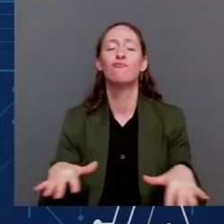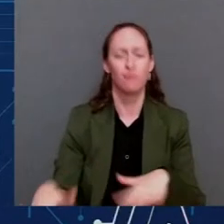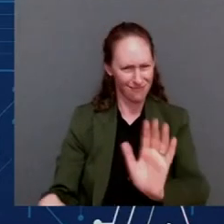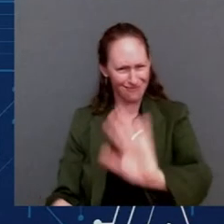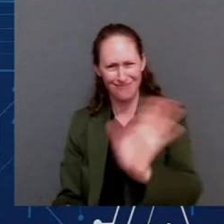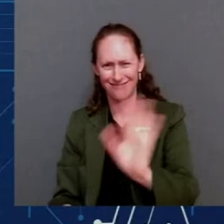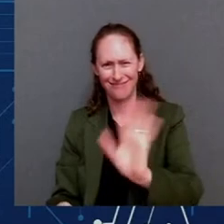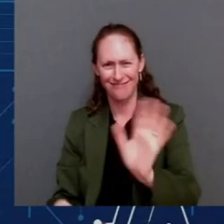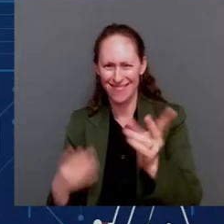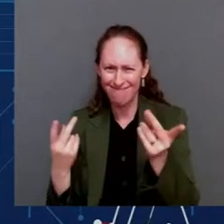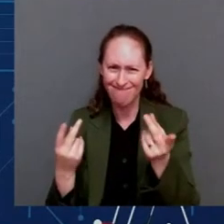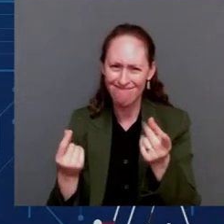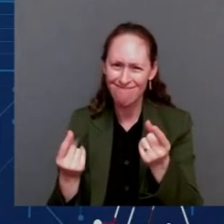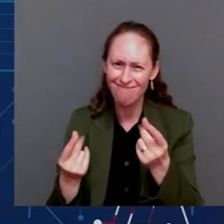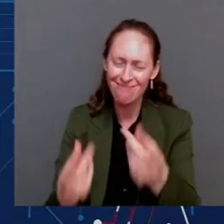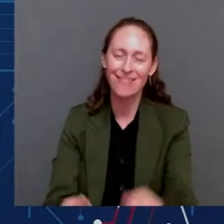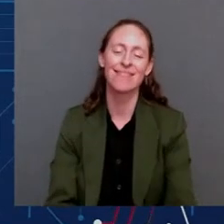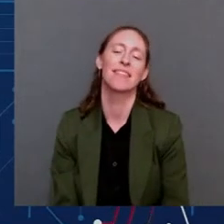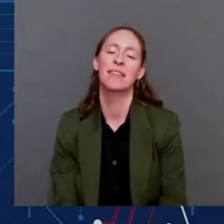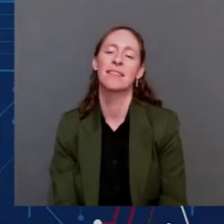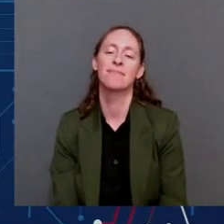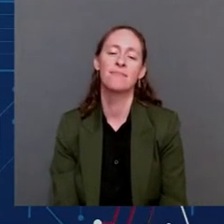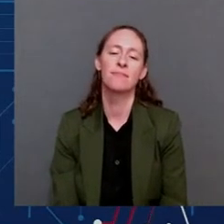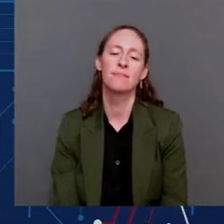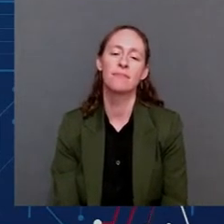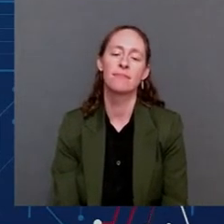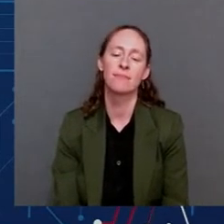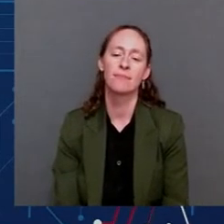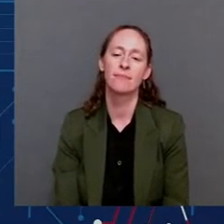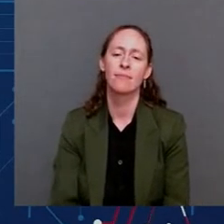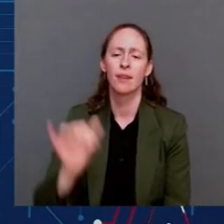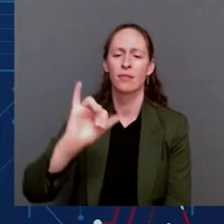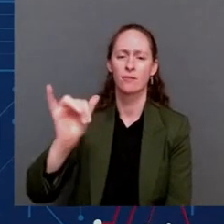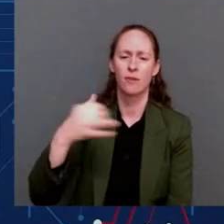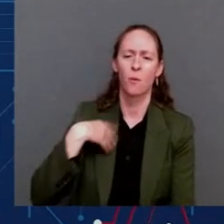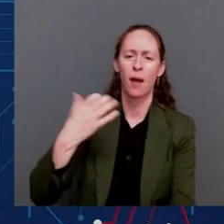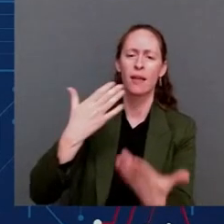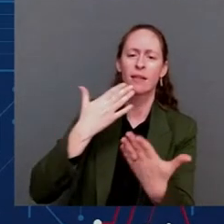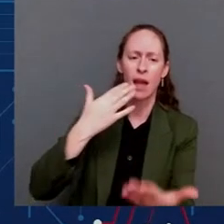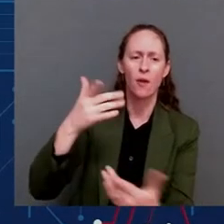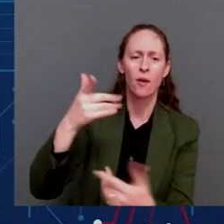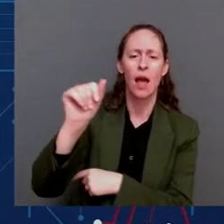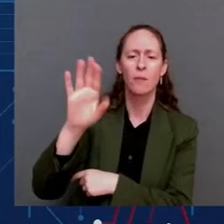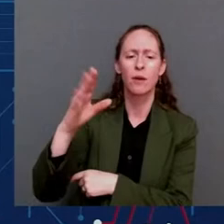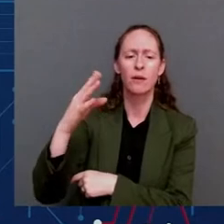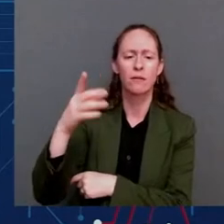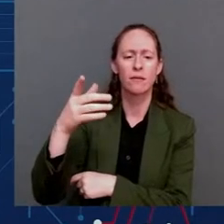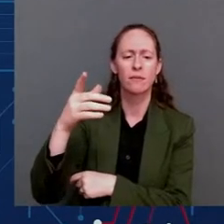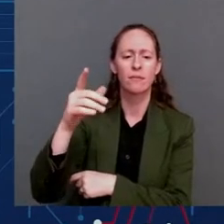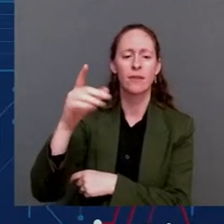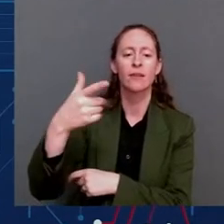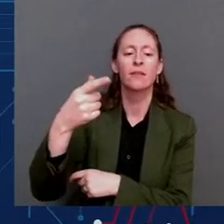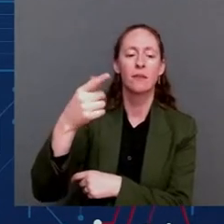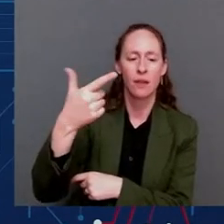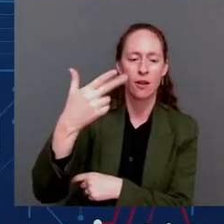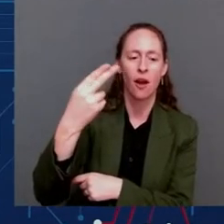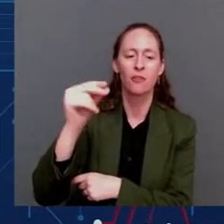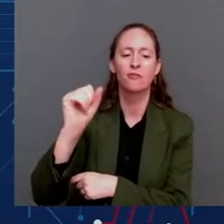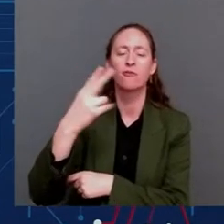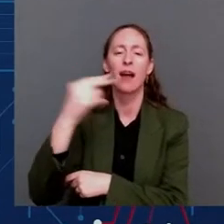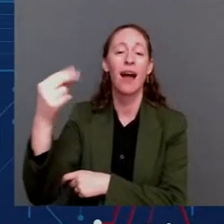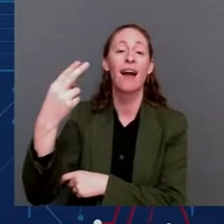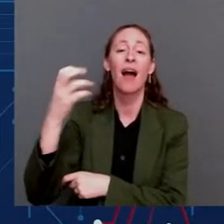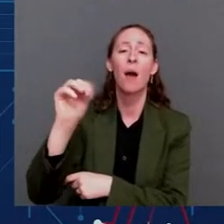for being so, so cooperative and keeping things alive since the 60s. I also want to thank Representative